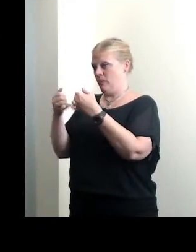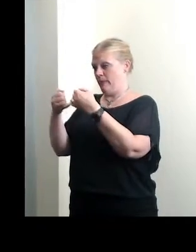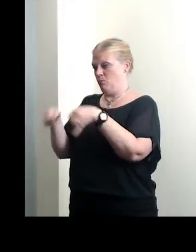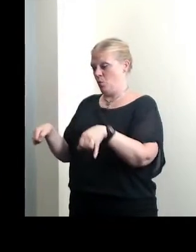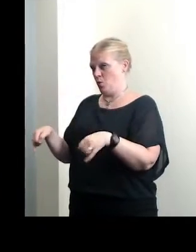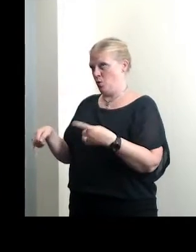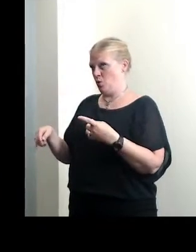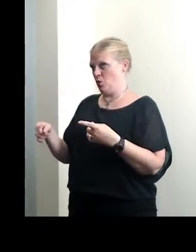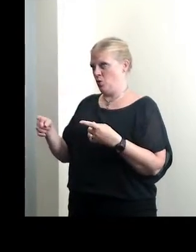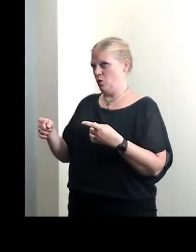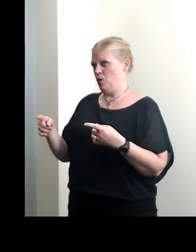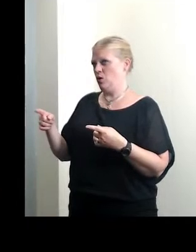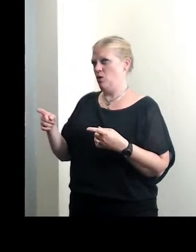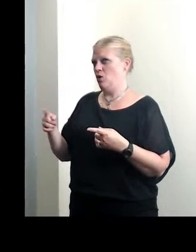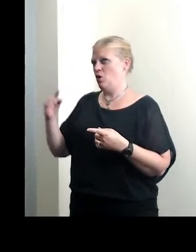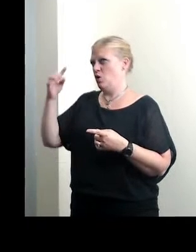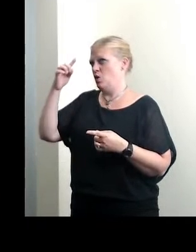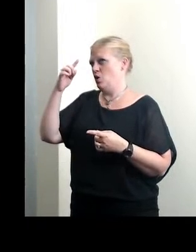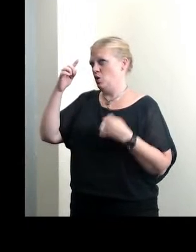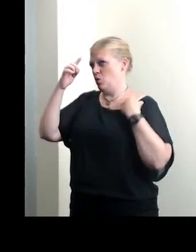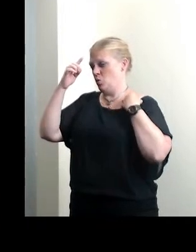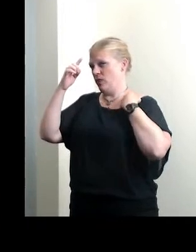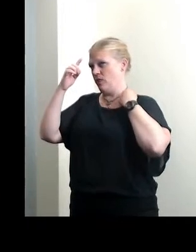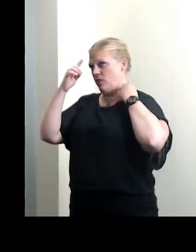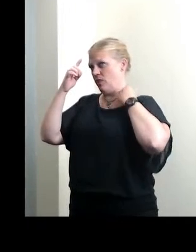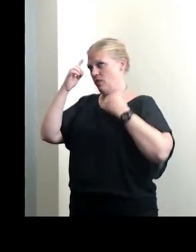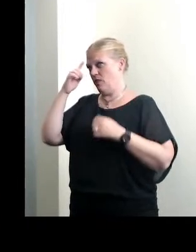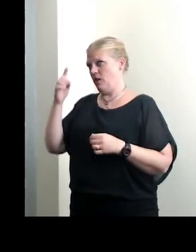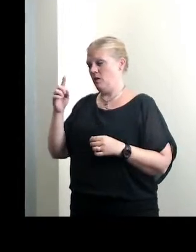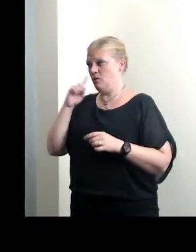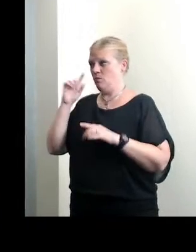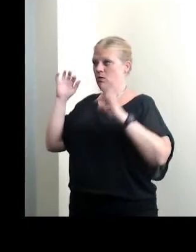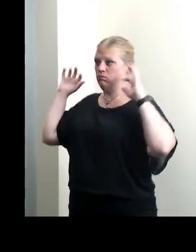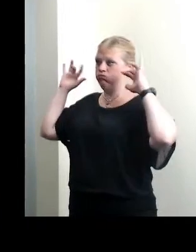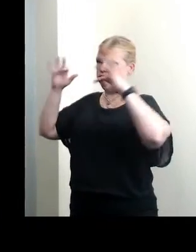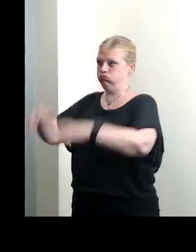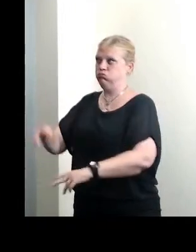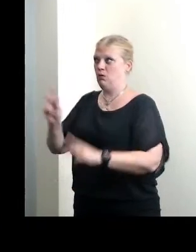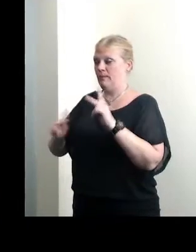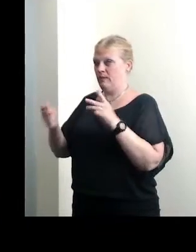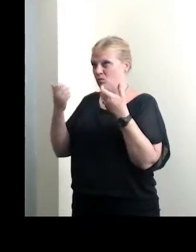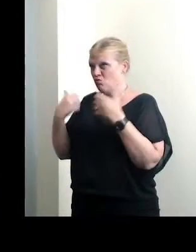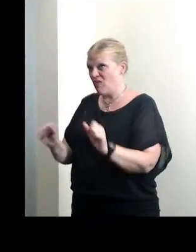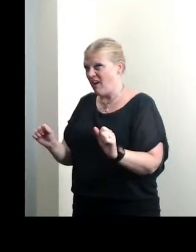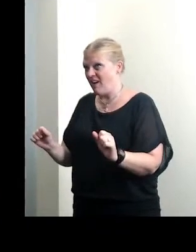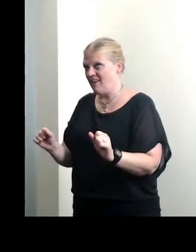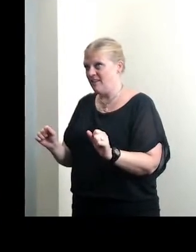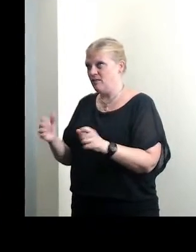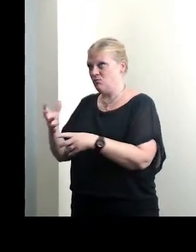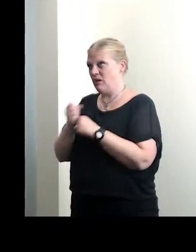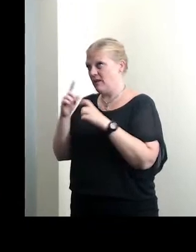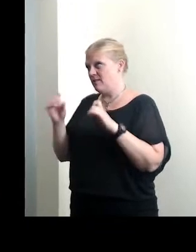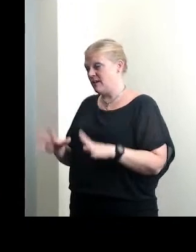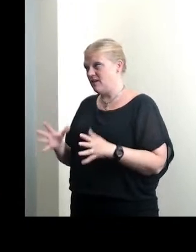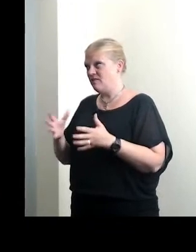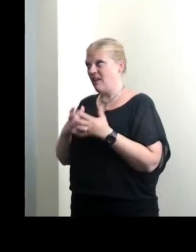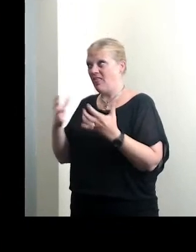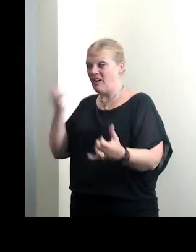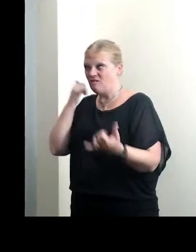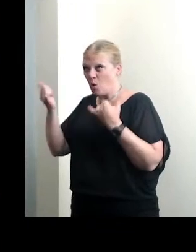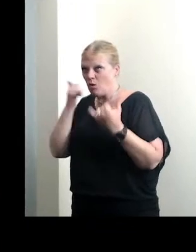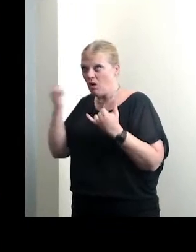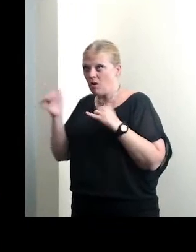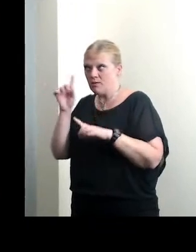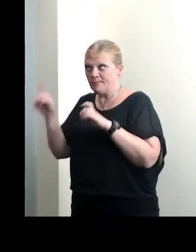opening, do you get the sense that there's going to be an onslaught of people who are trying to get those tests? Have you gotten a lot of calls, a lot